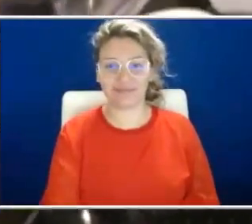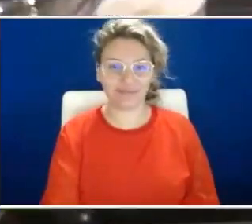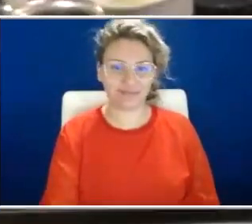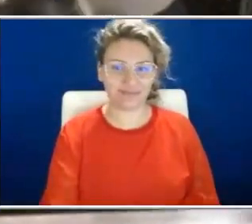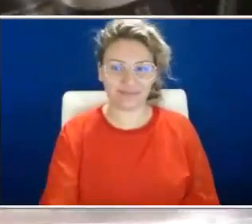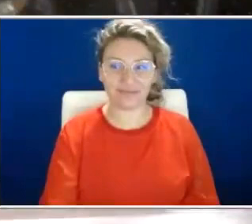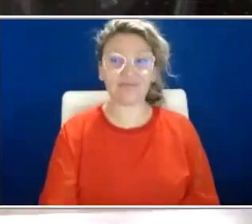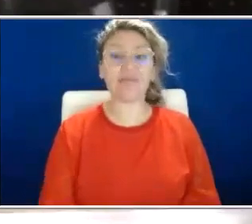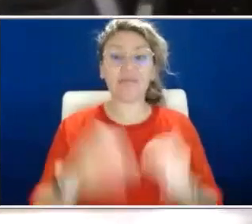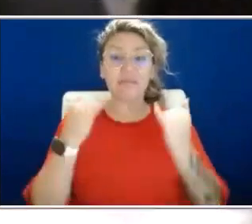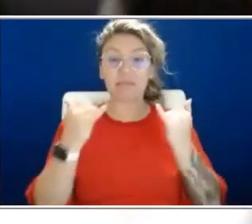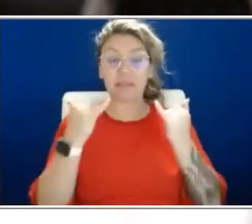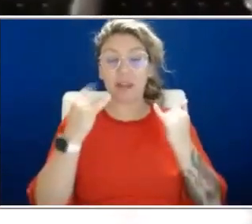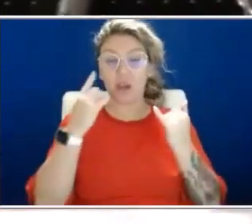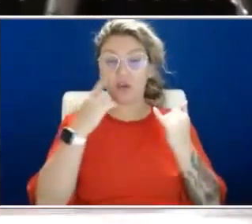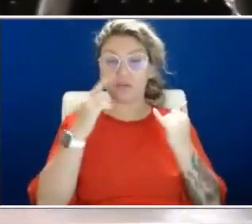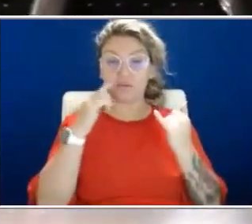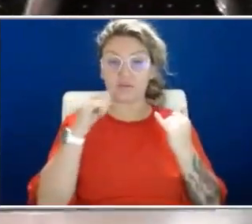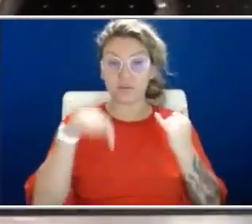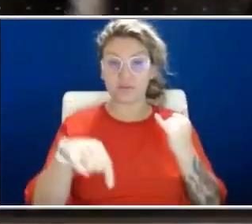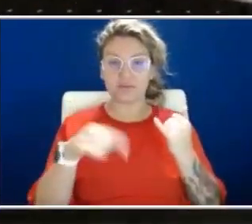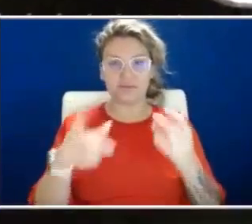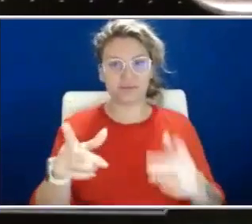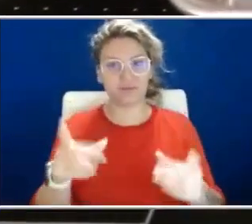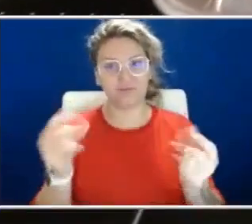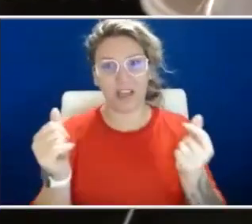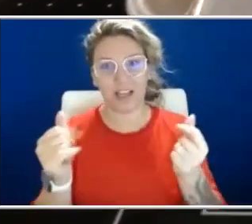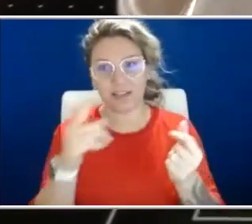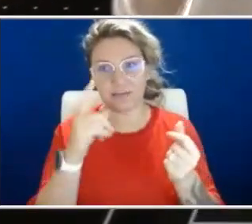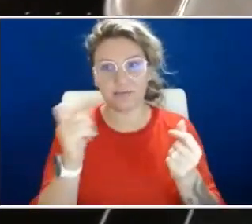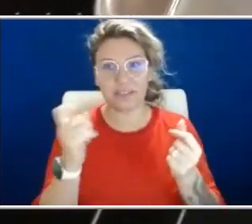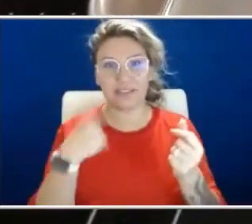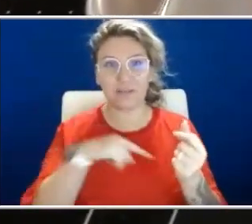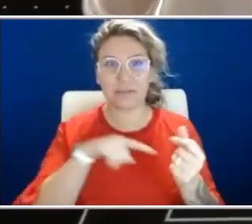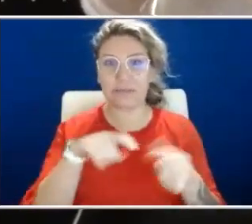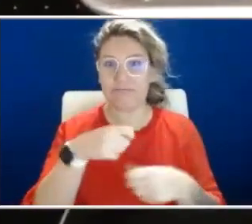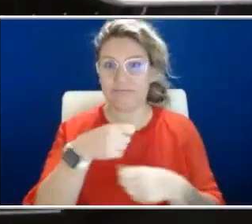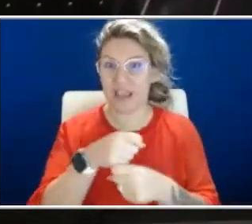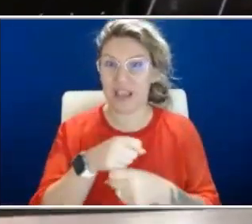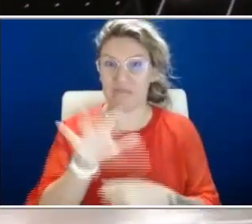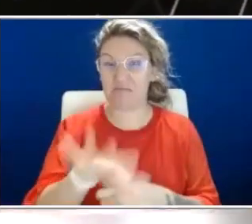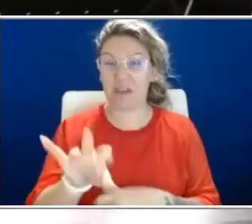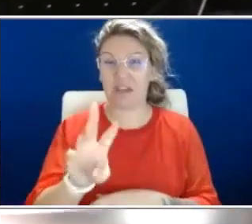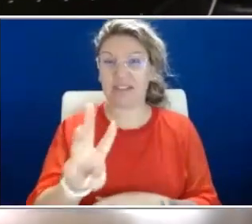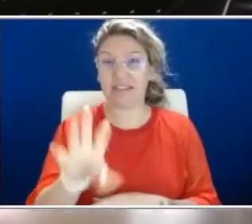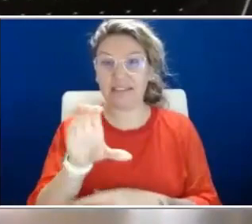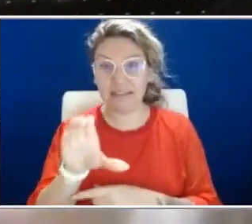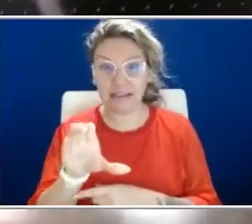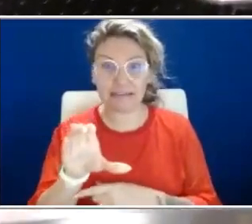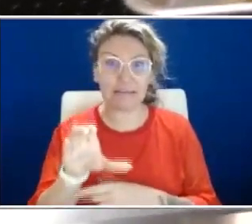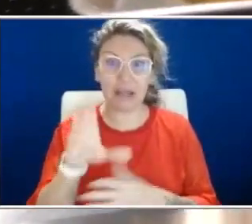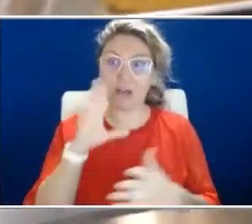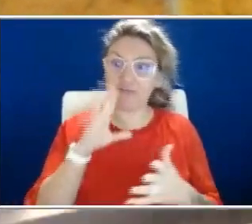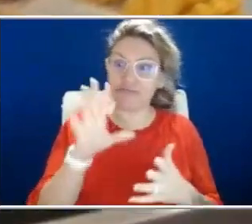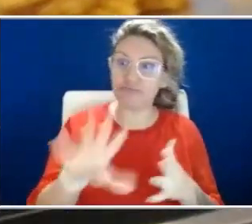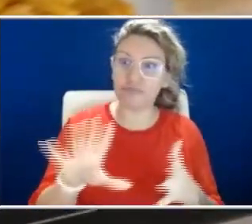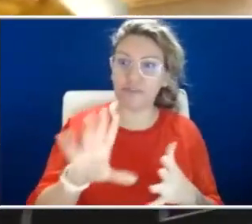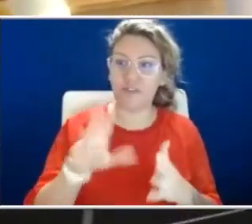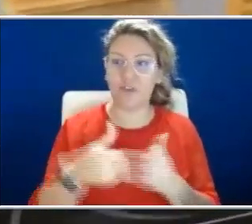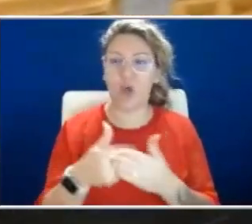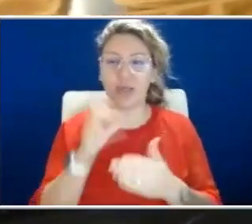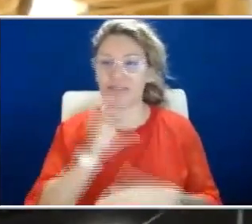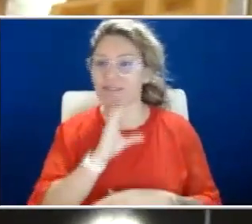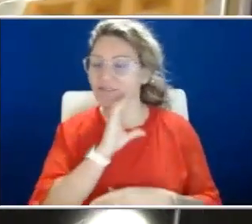Now, for the sheer sake of doing this quickly, because we have to make around 600 of these today in all of our retail cafes, we went ahead with